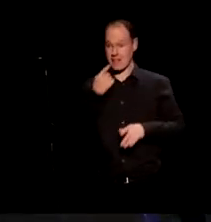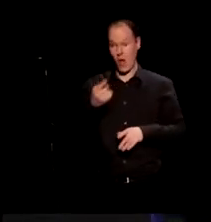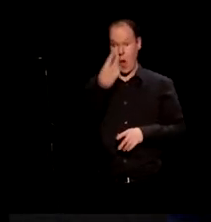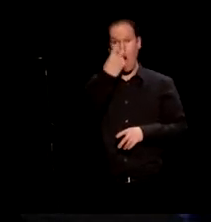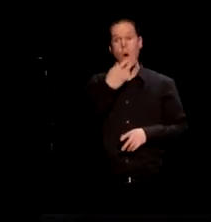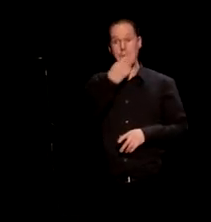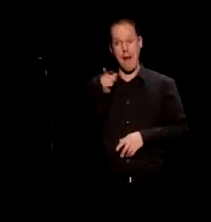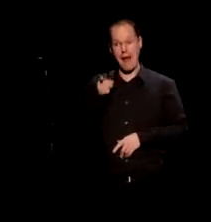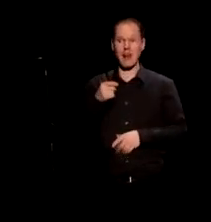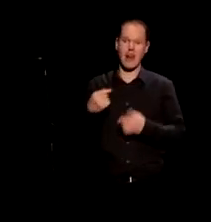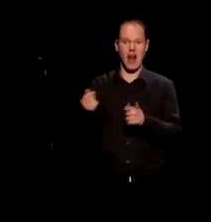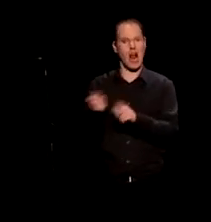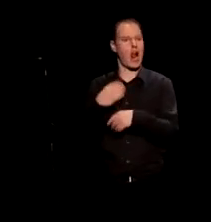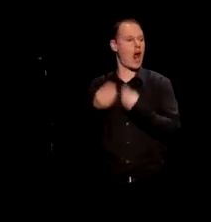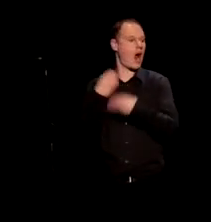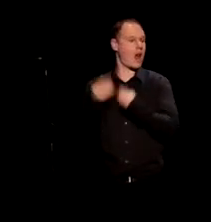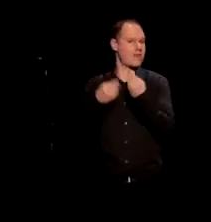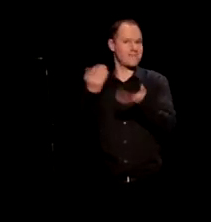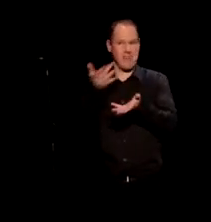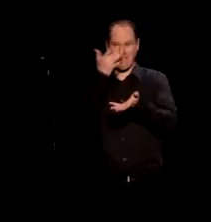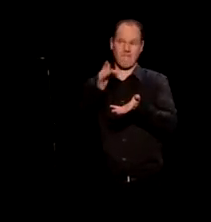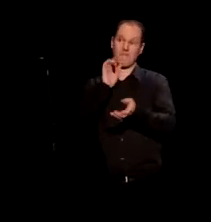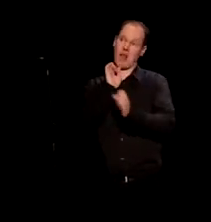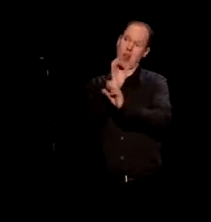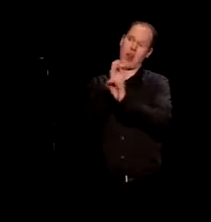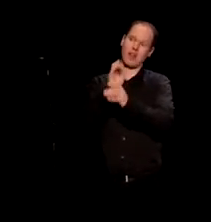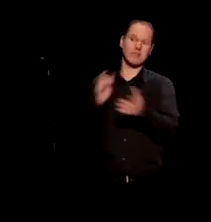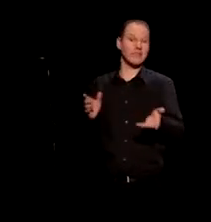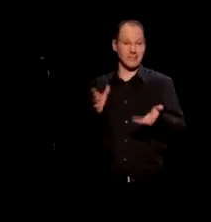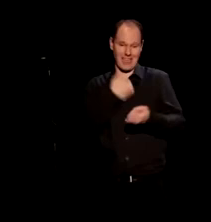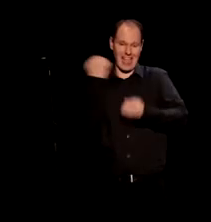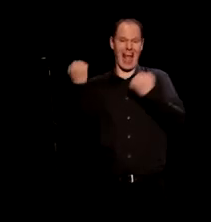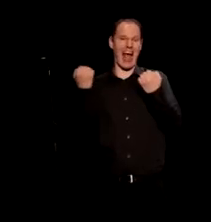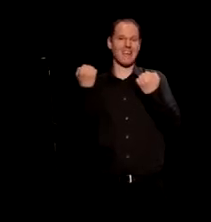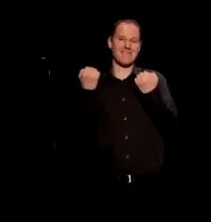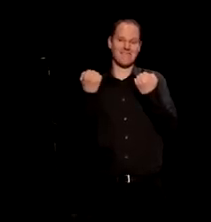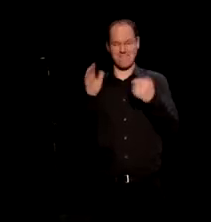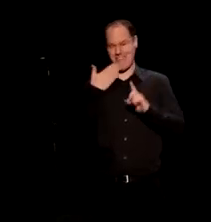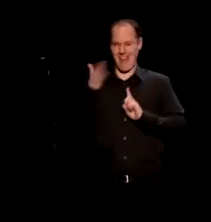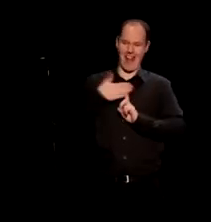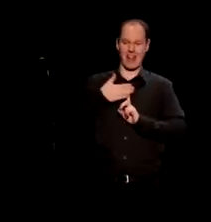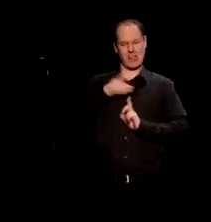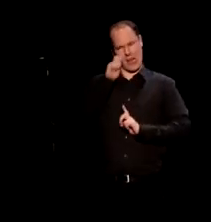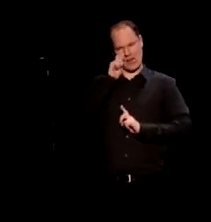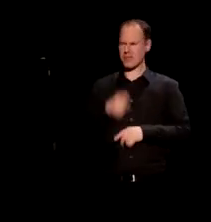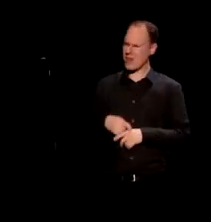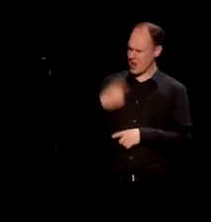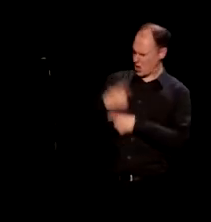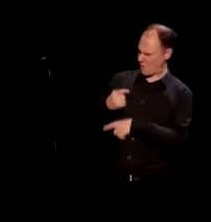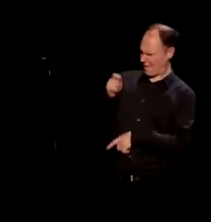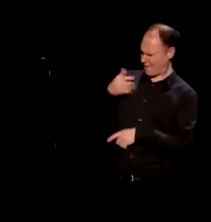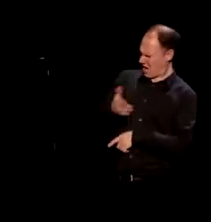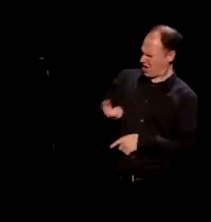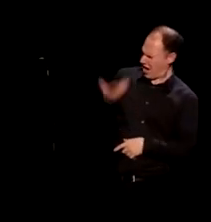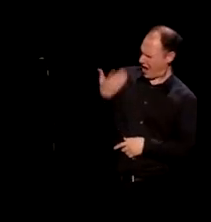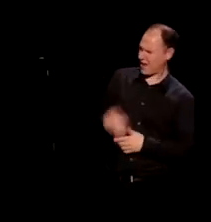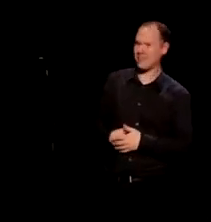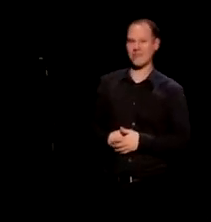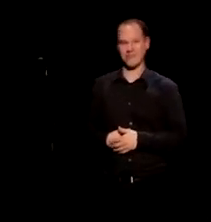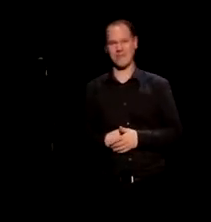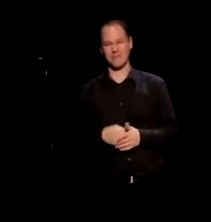some fish story to keep our reputation as a detective. I don't know nothing about no fish. I have